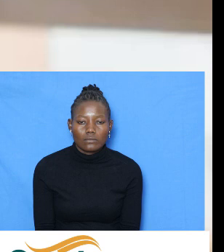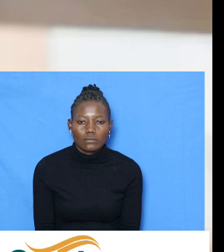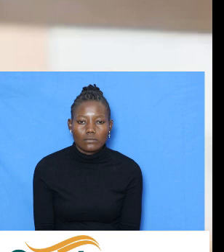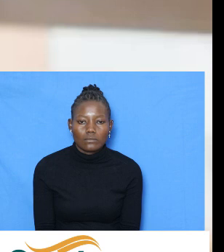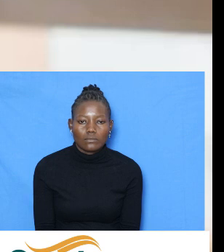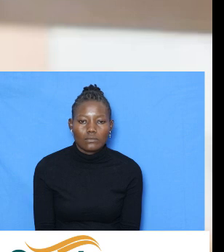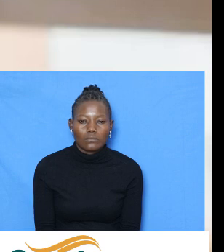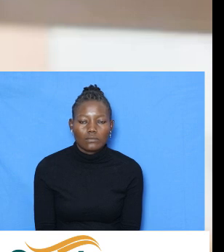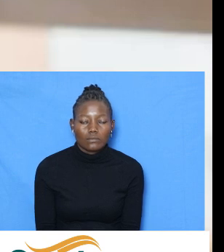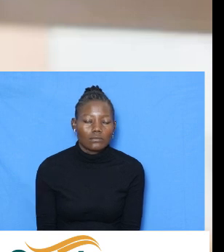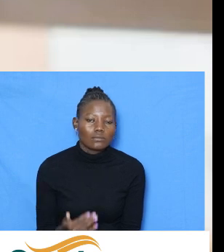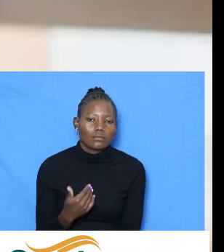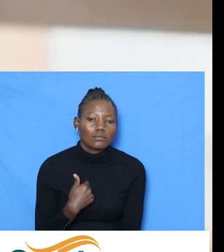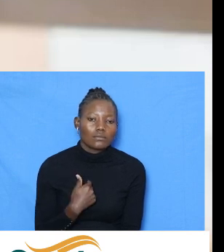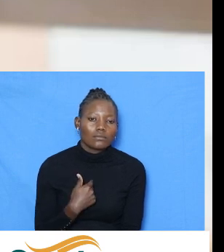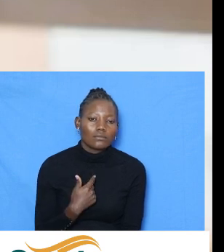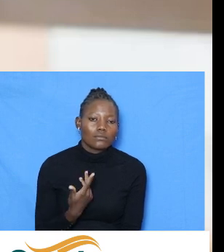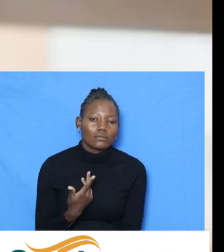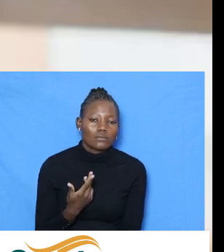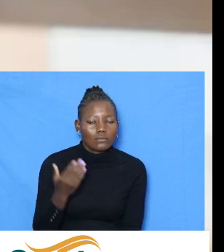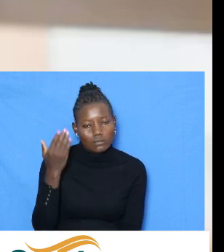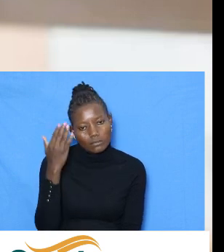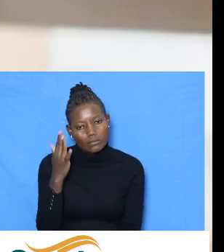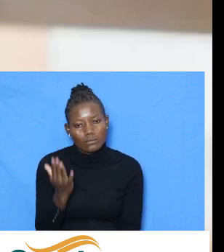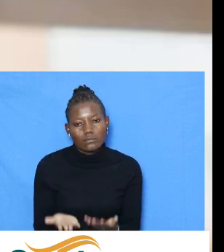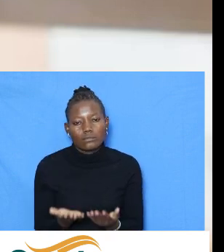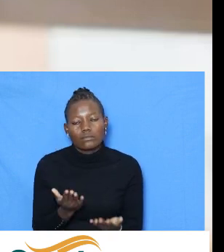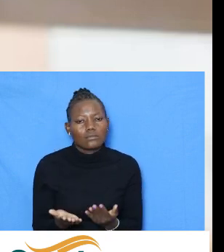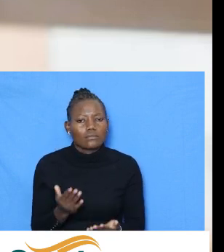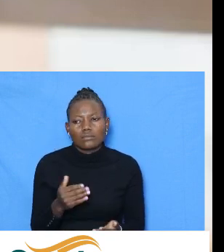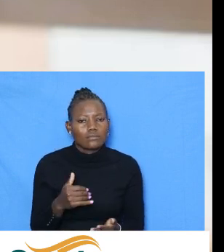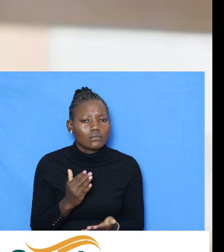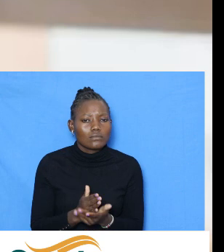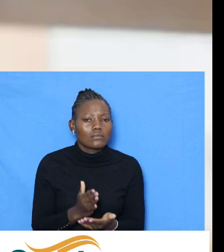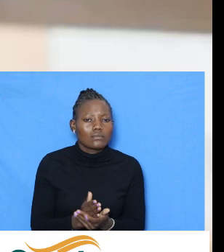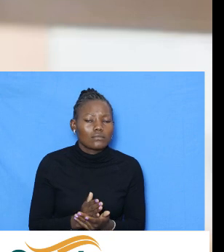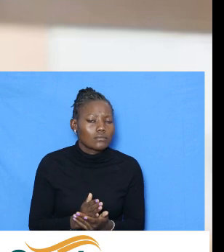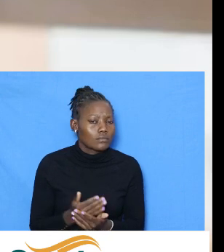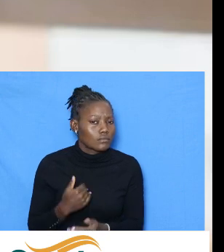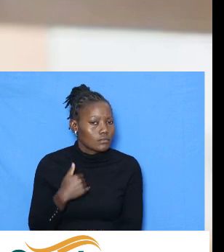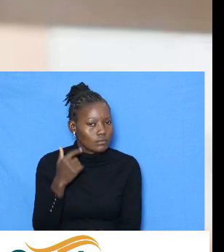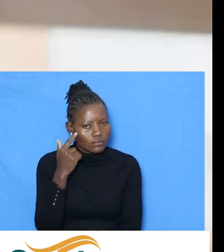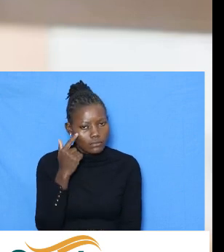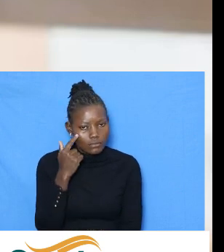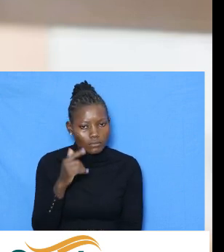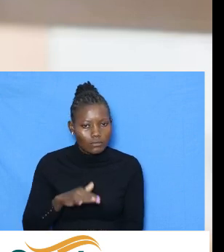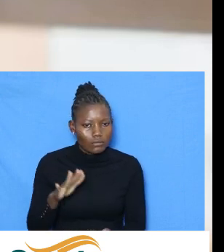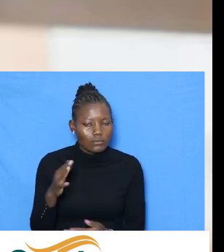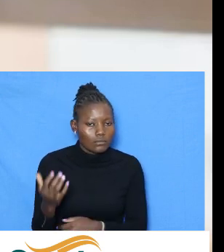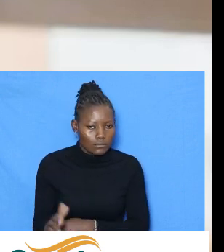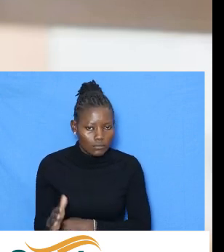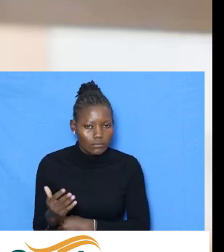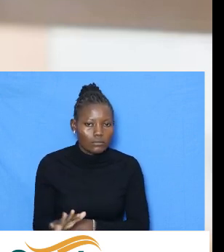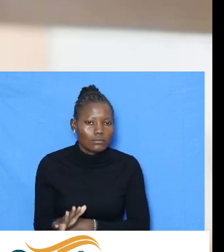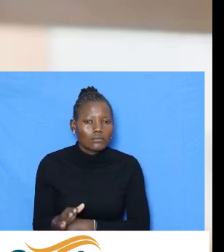So I have this hypothesis. I don't know whether it's true. I've seen most, I'm in the basketball space.